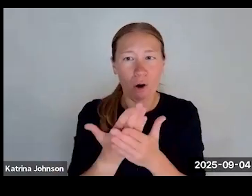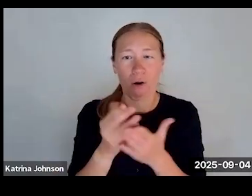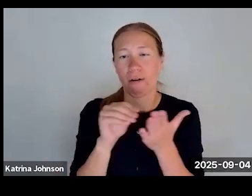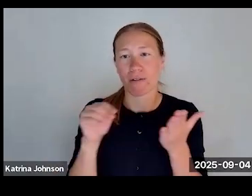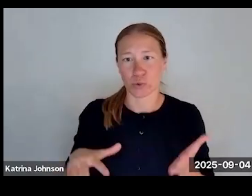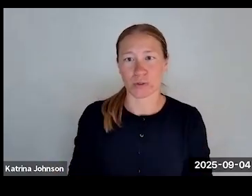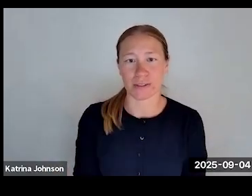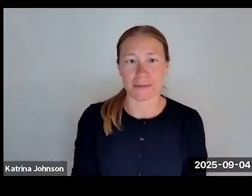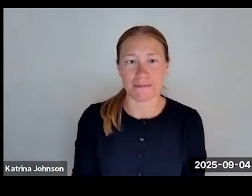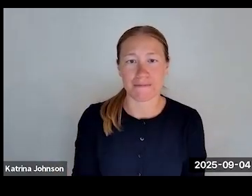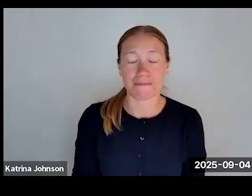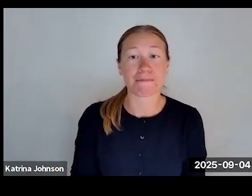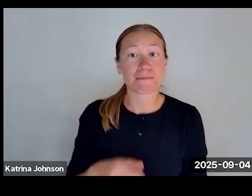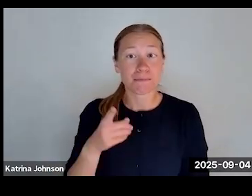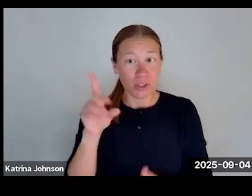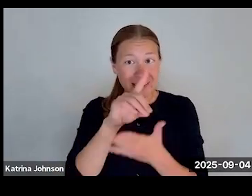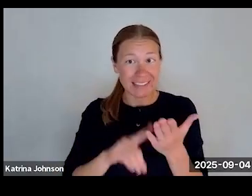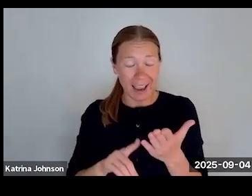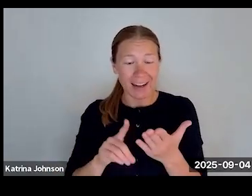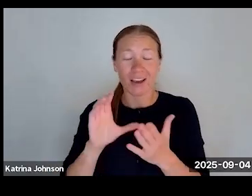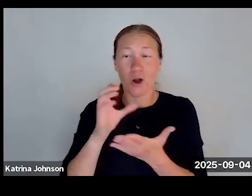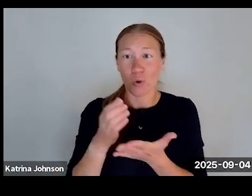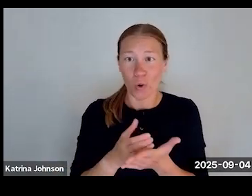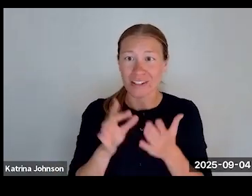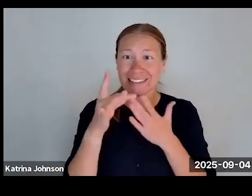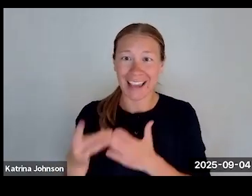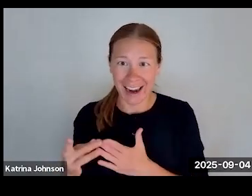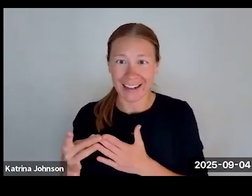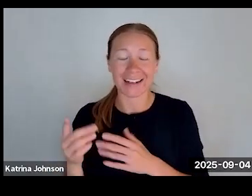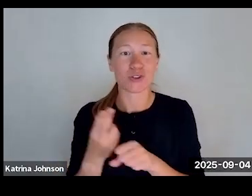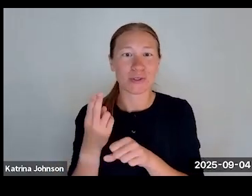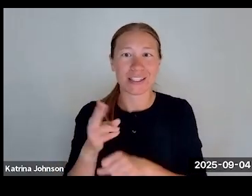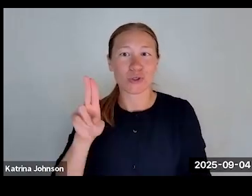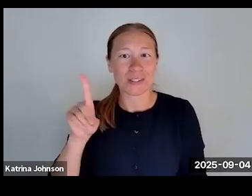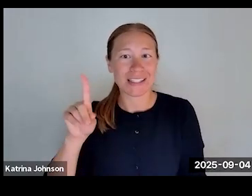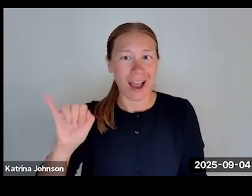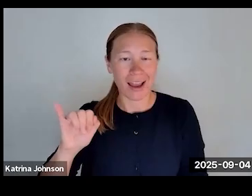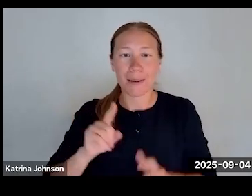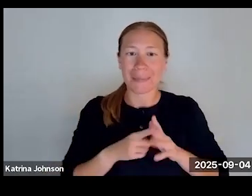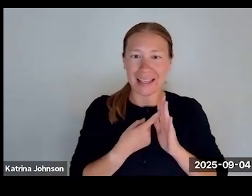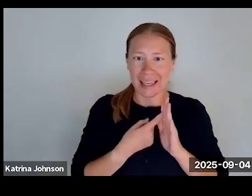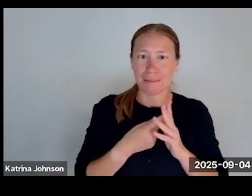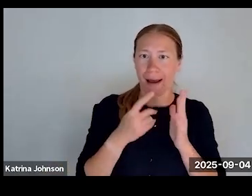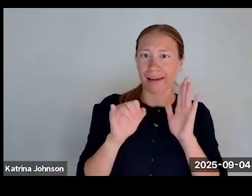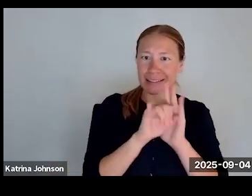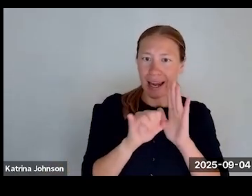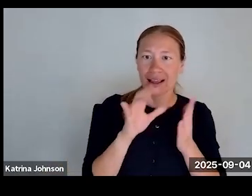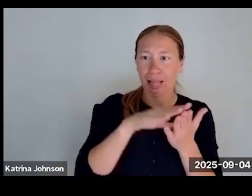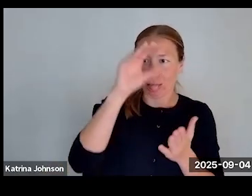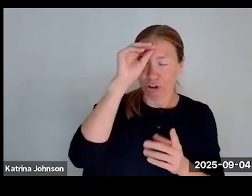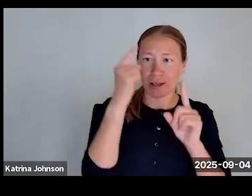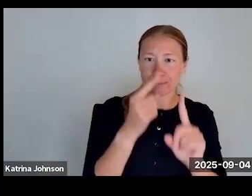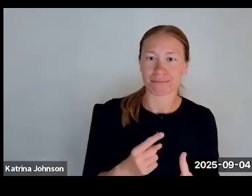To design a course guided by UDI, start by describing the learning objectives, the content, and the